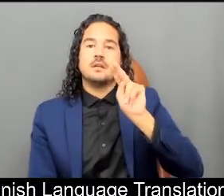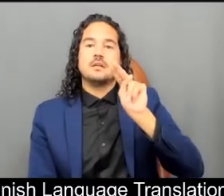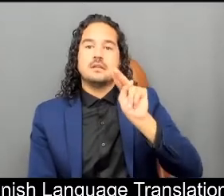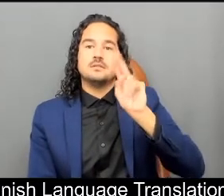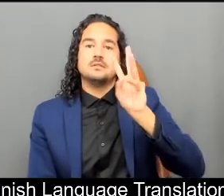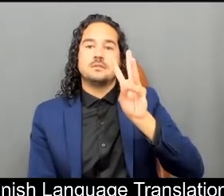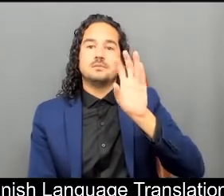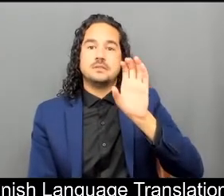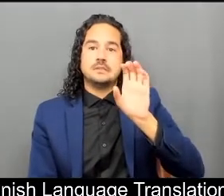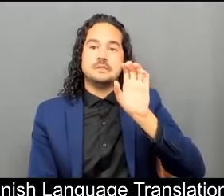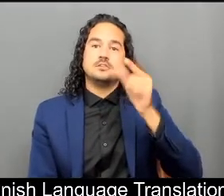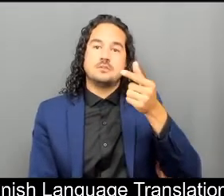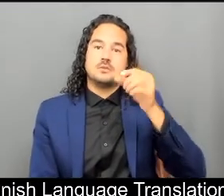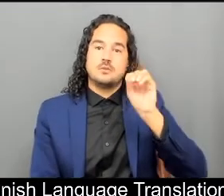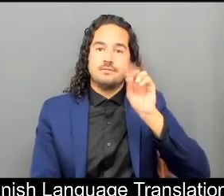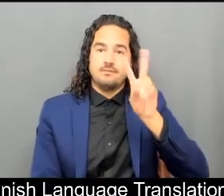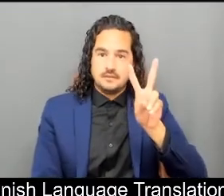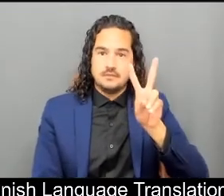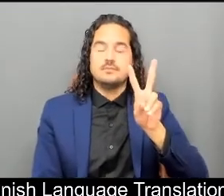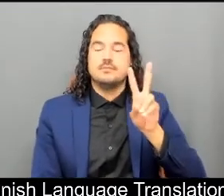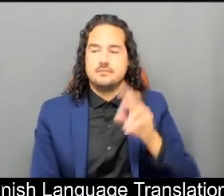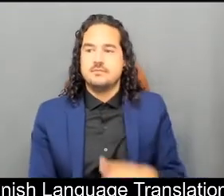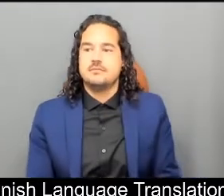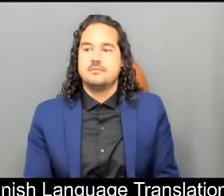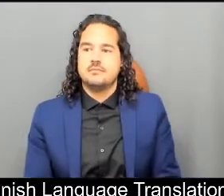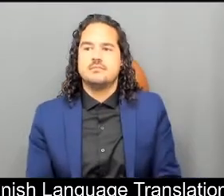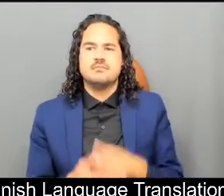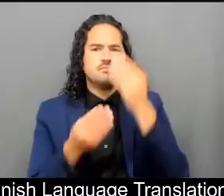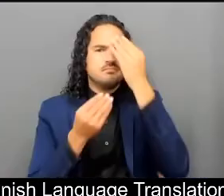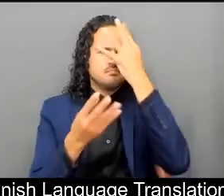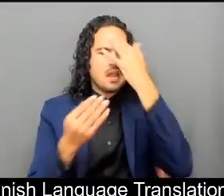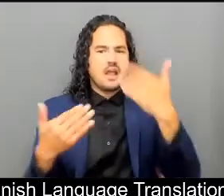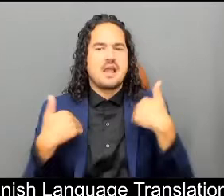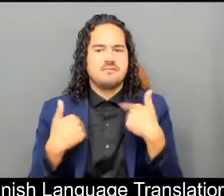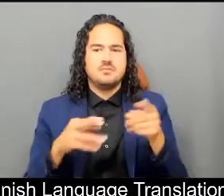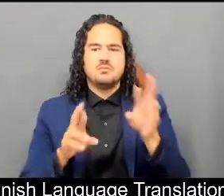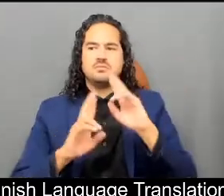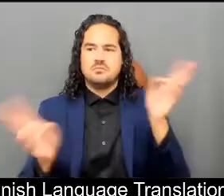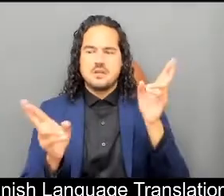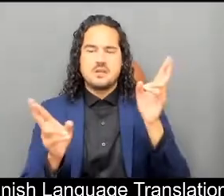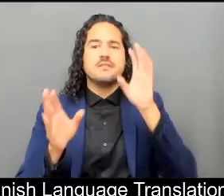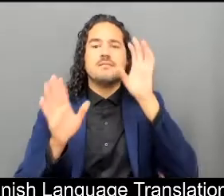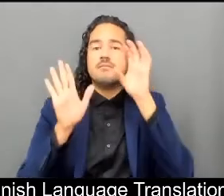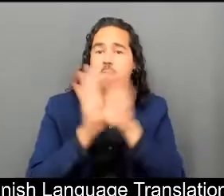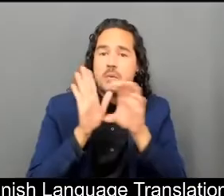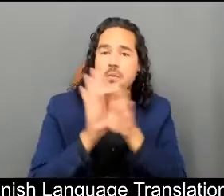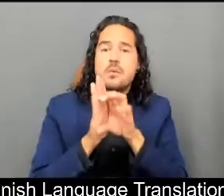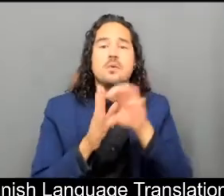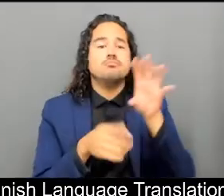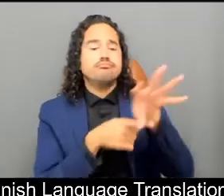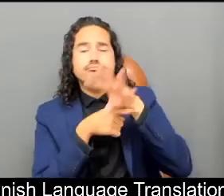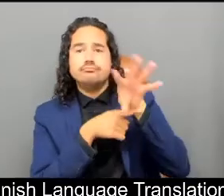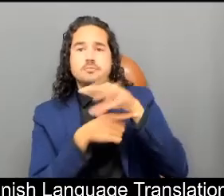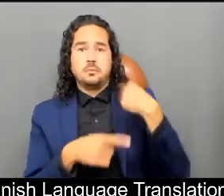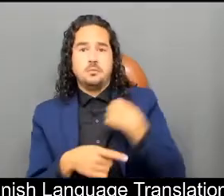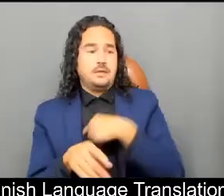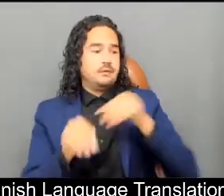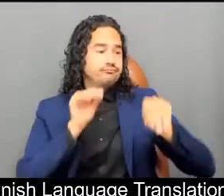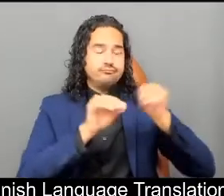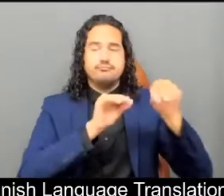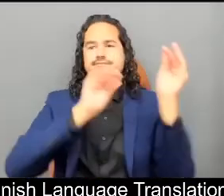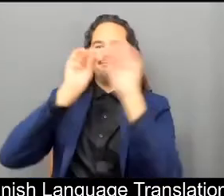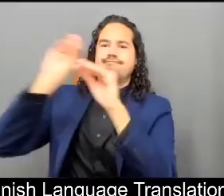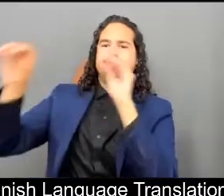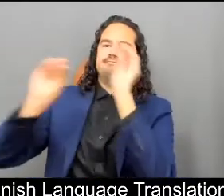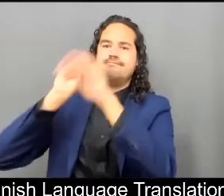INCIWeb.nwcg.gov for fire updates, photos, and videos. The fire statistics for today are the fire now covers